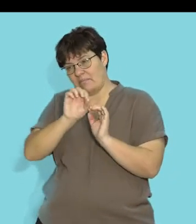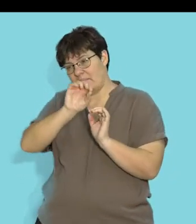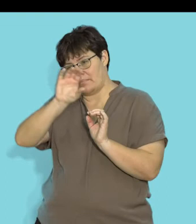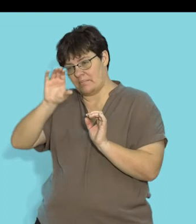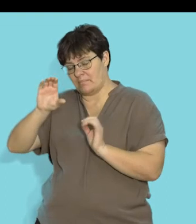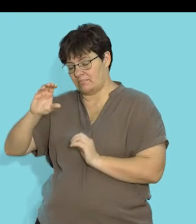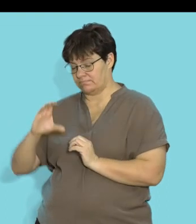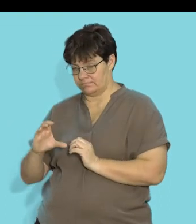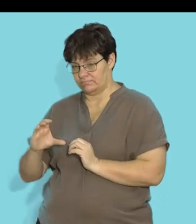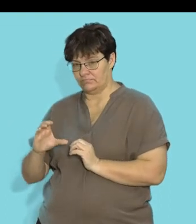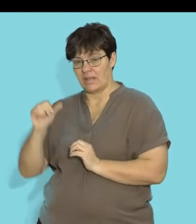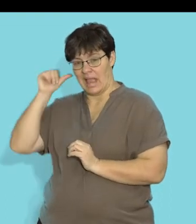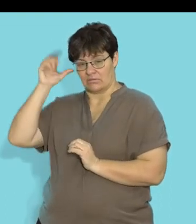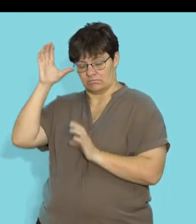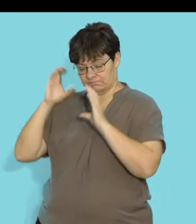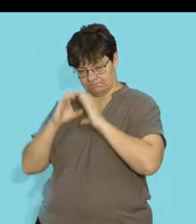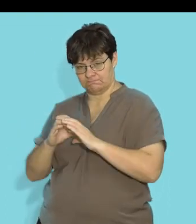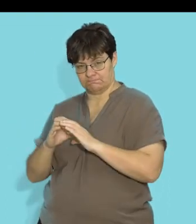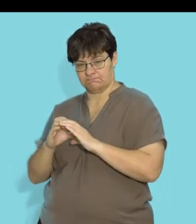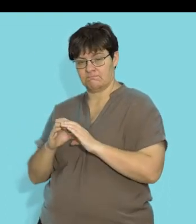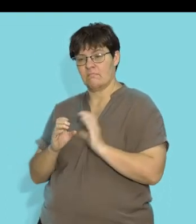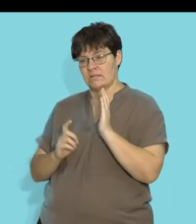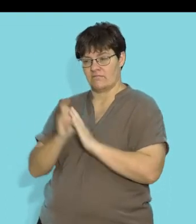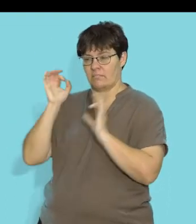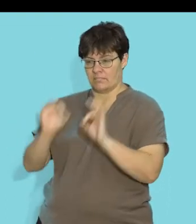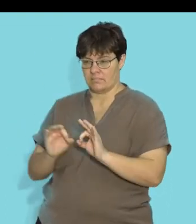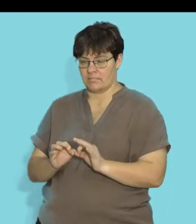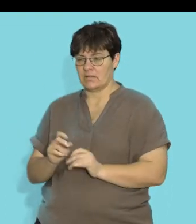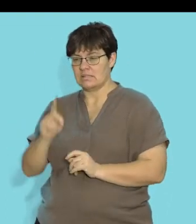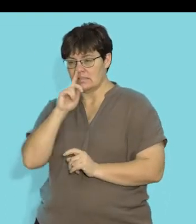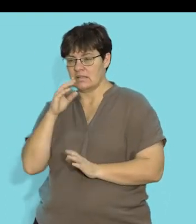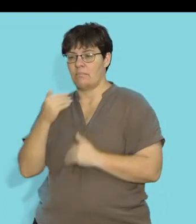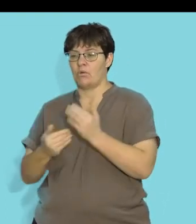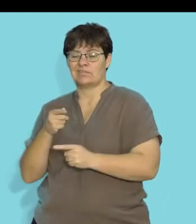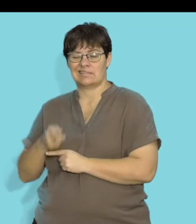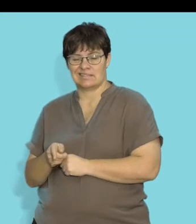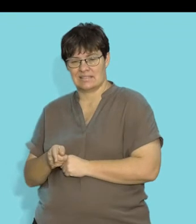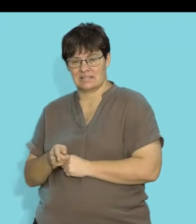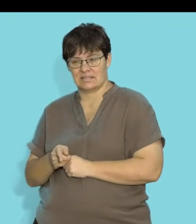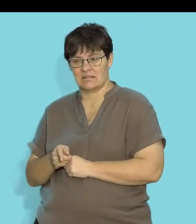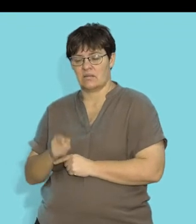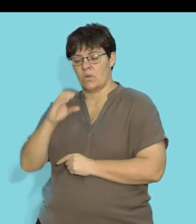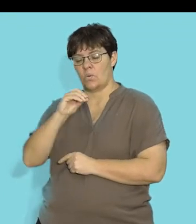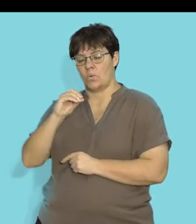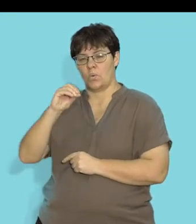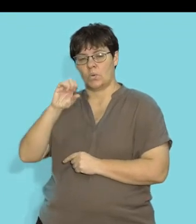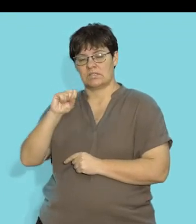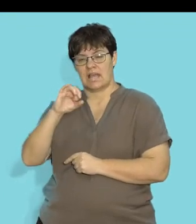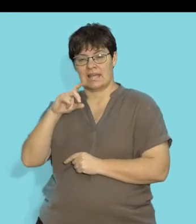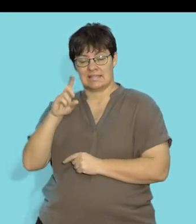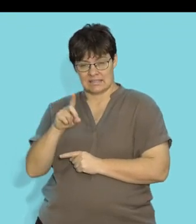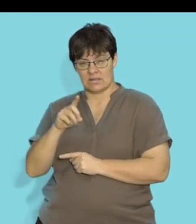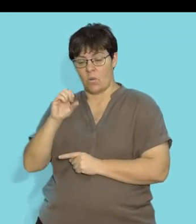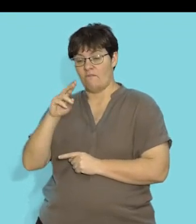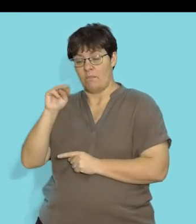development. Here we have a mature Graafian follicle that develops, and we're seeing a process here where an oocyte or